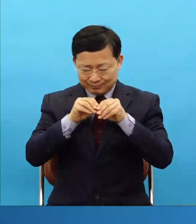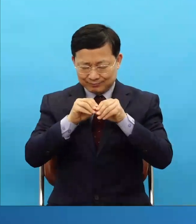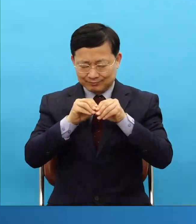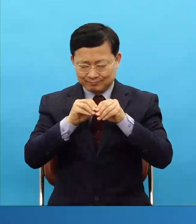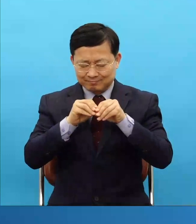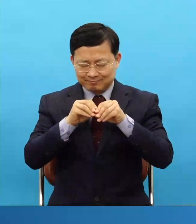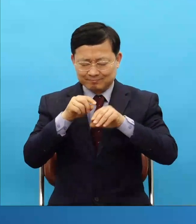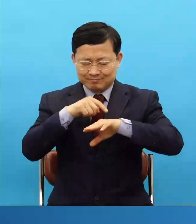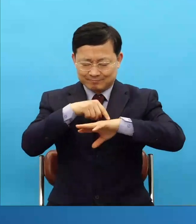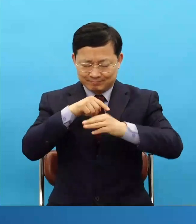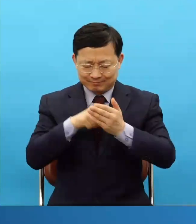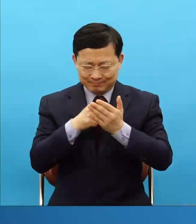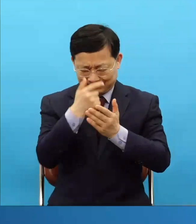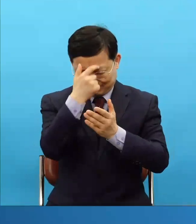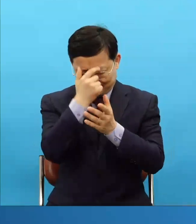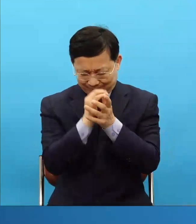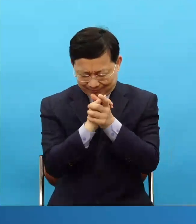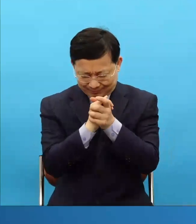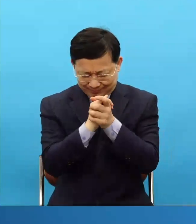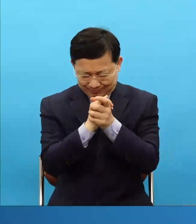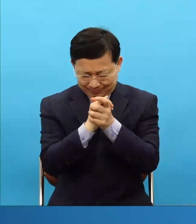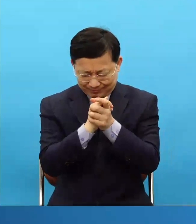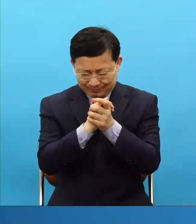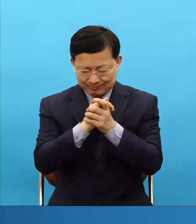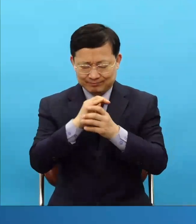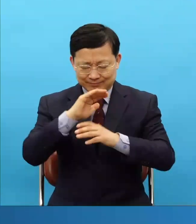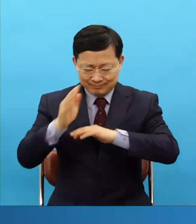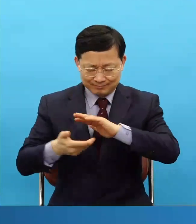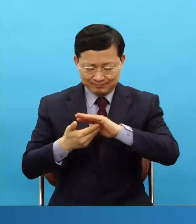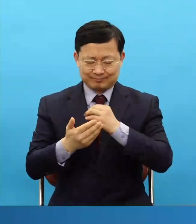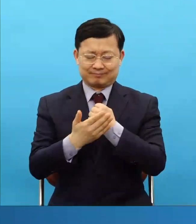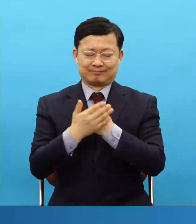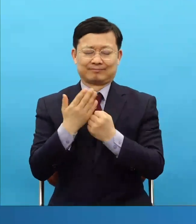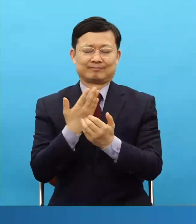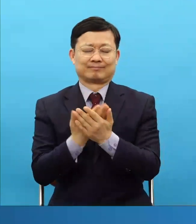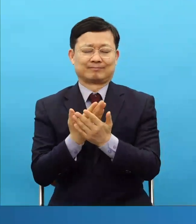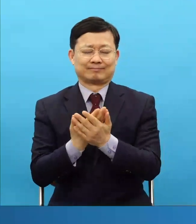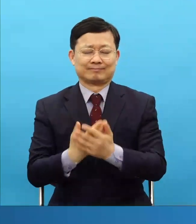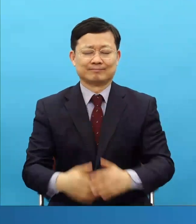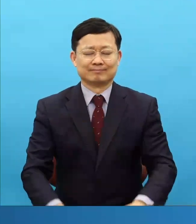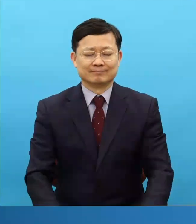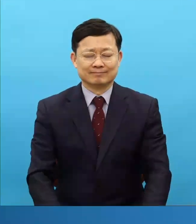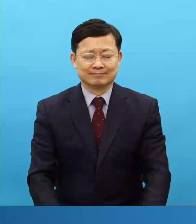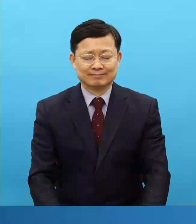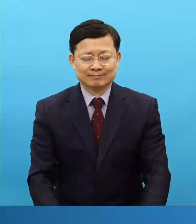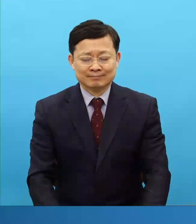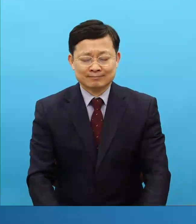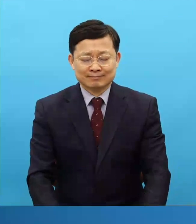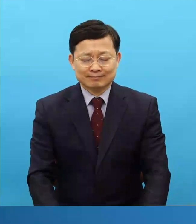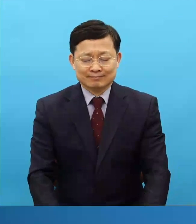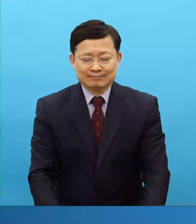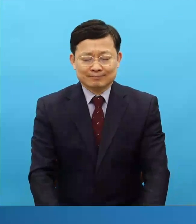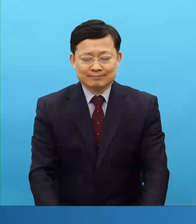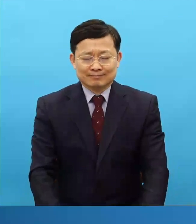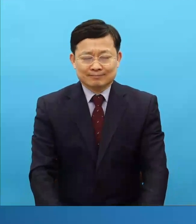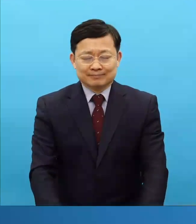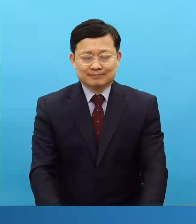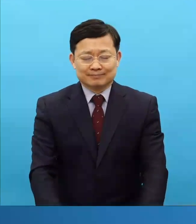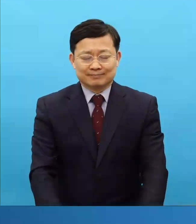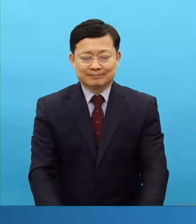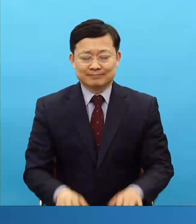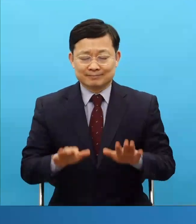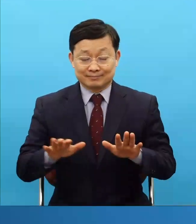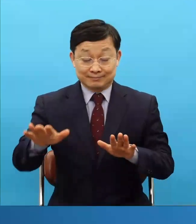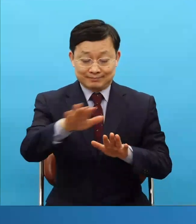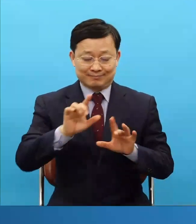the partisan of prayer be built within us so that the 7 partisans, 7 journeys, and 7 signposts would reign in us.